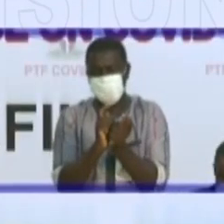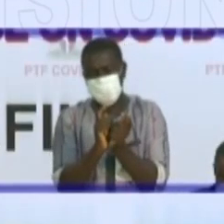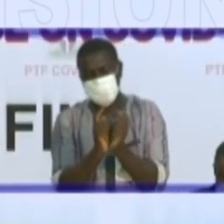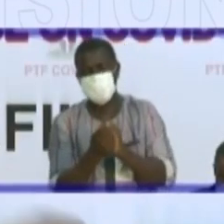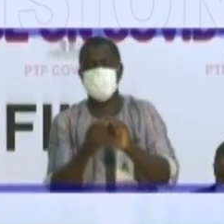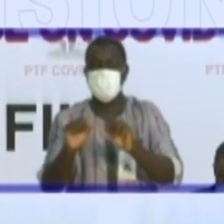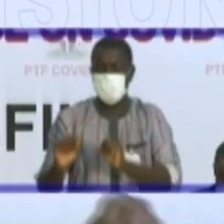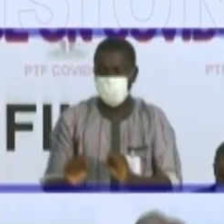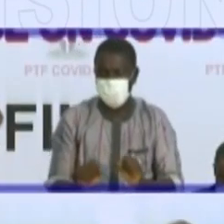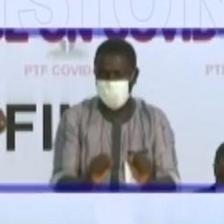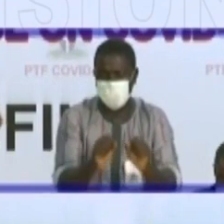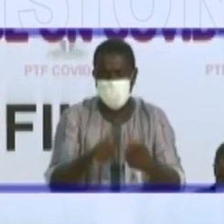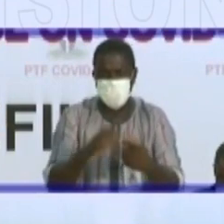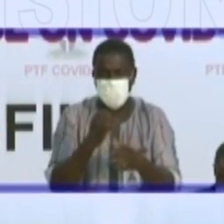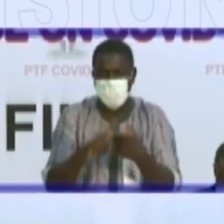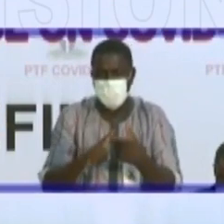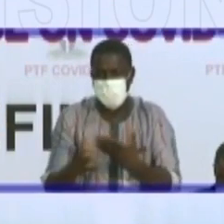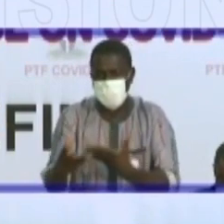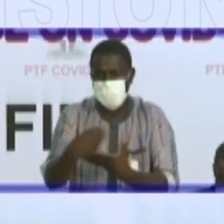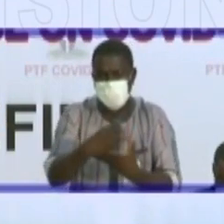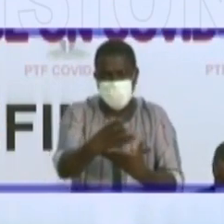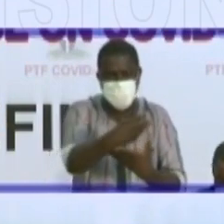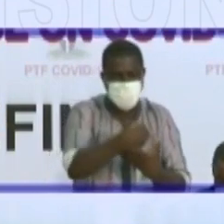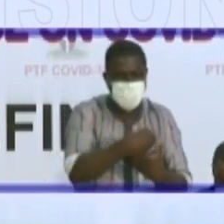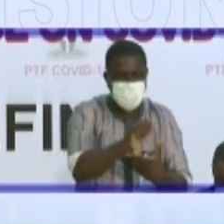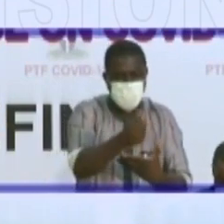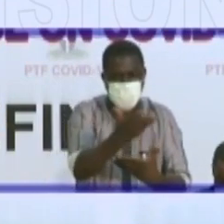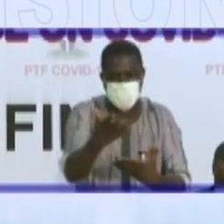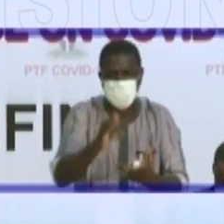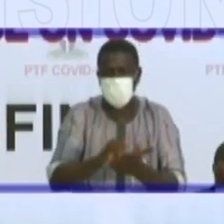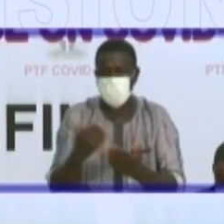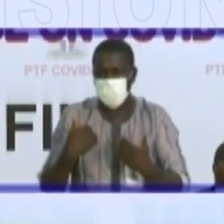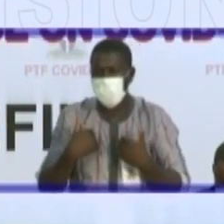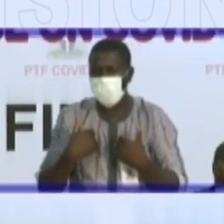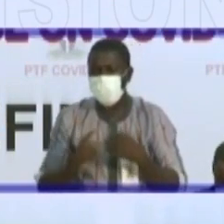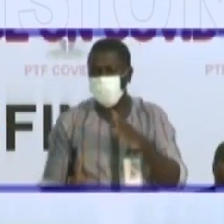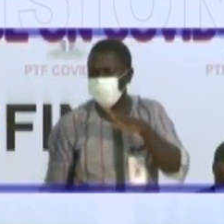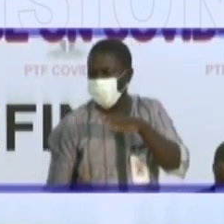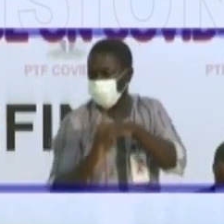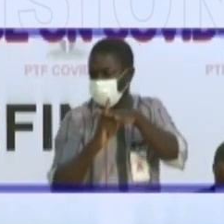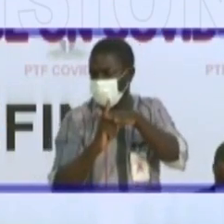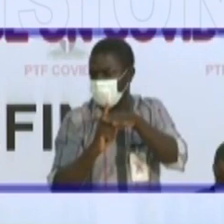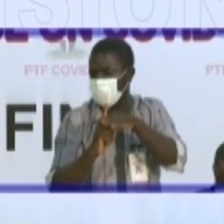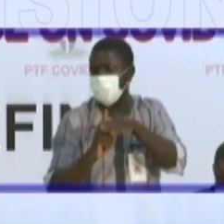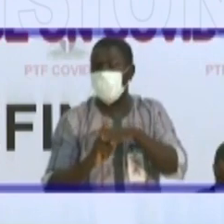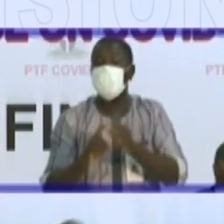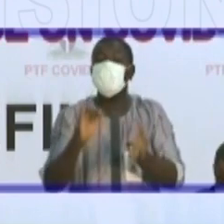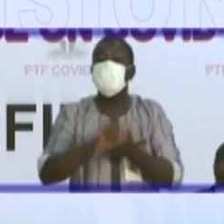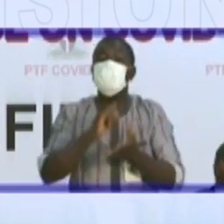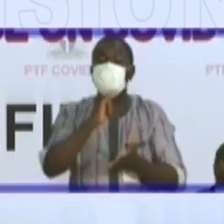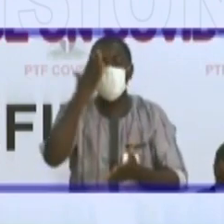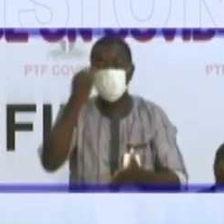bit to accommodate the exigencies that have presented themselves. And that's why we have introduced